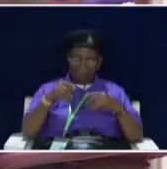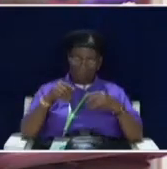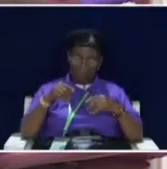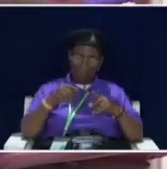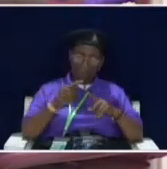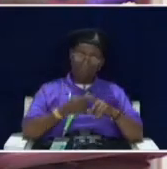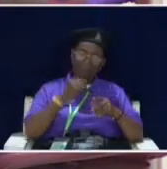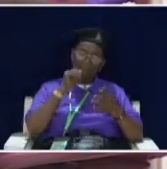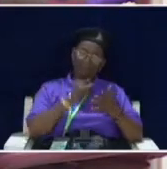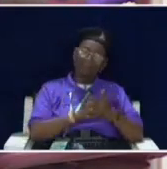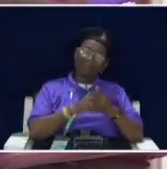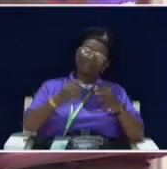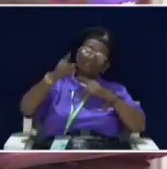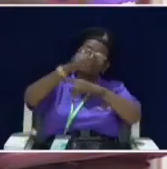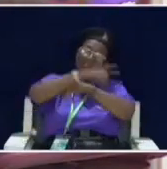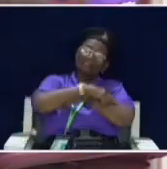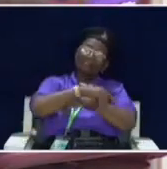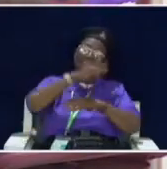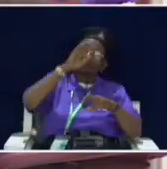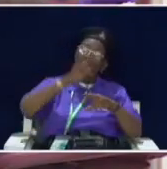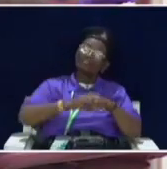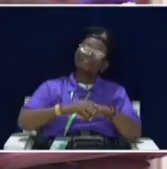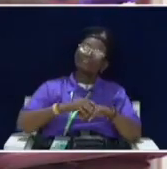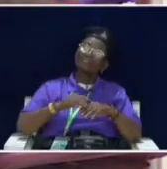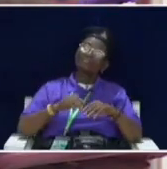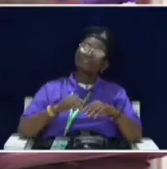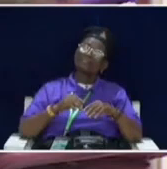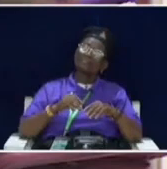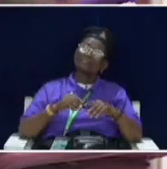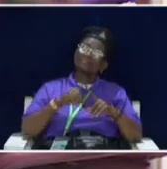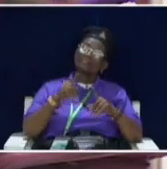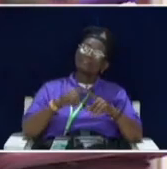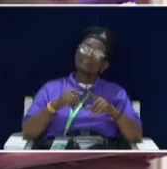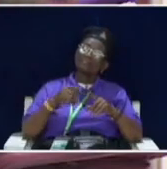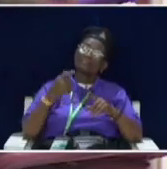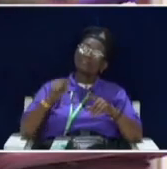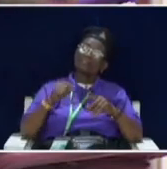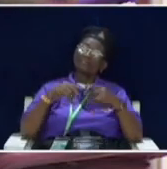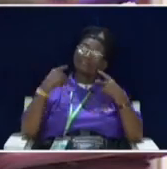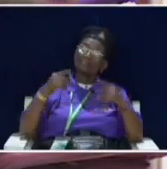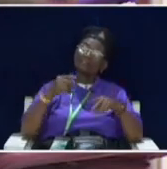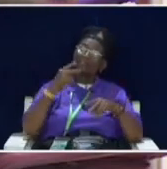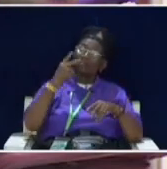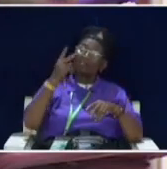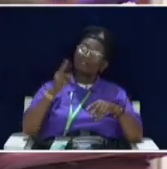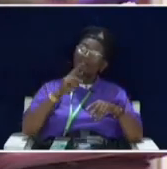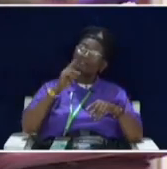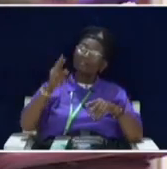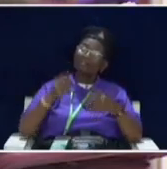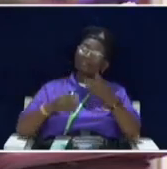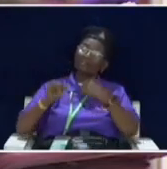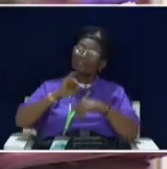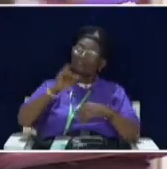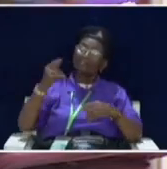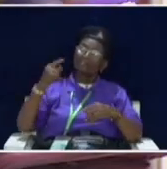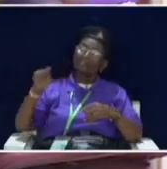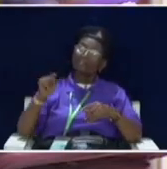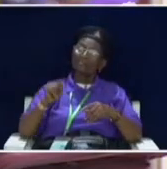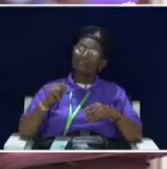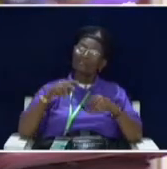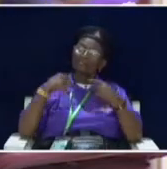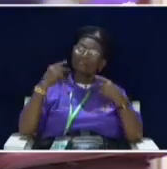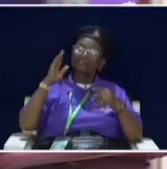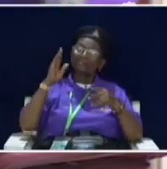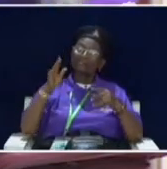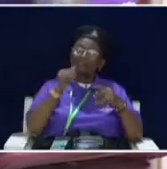From that day onward, when the pastor saw her coming, the pastor would dodge. Alufa bari